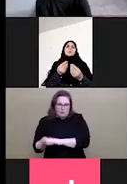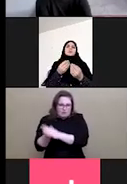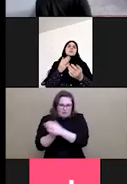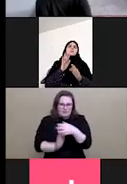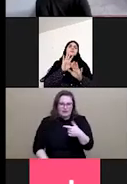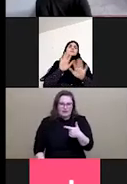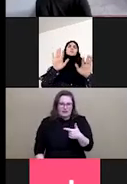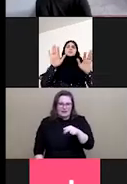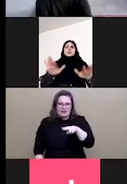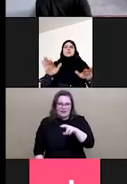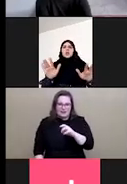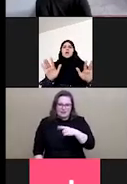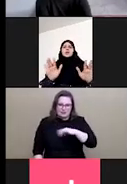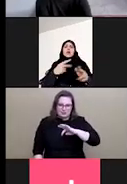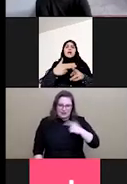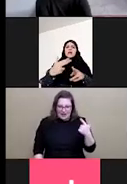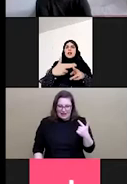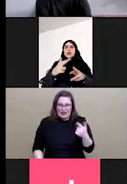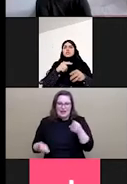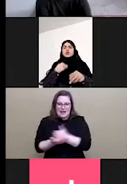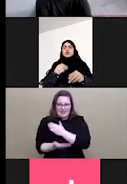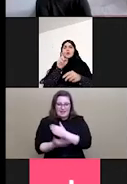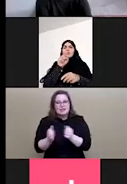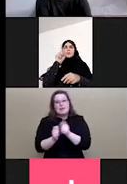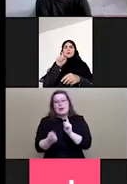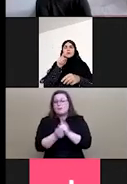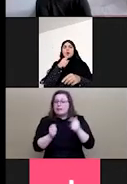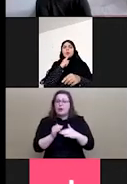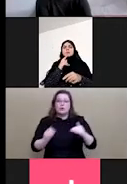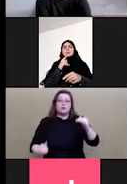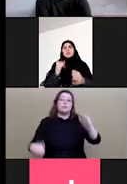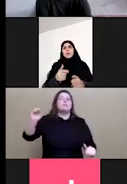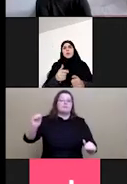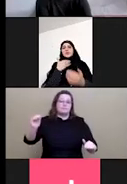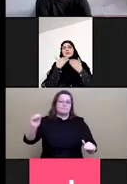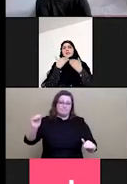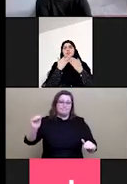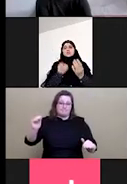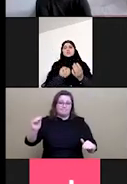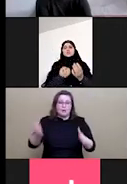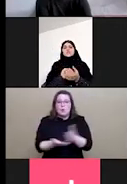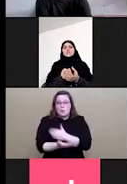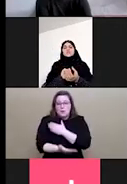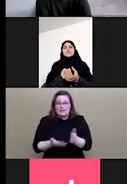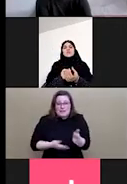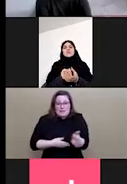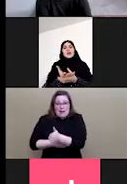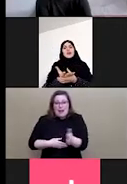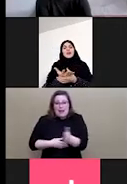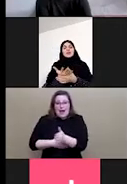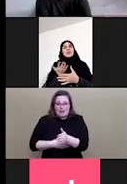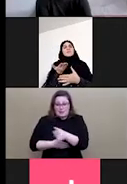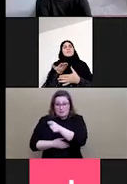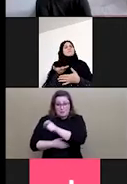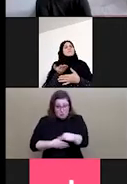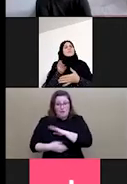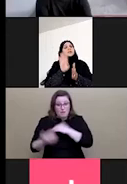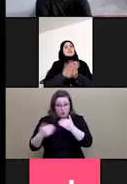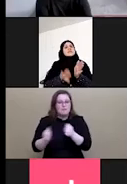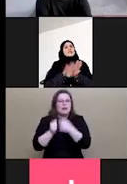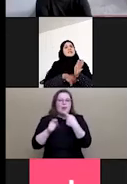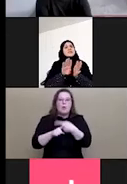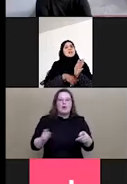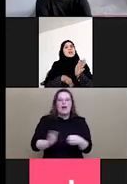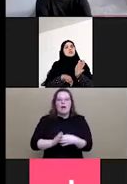created discriminatory practices between these two groups of persons with disabilities. So we basically looked at